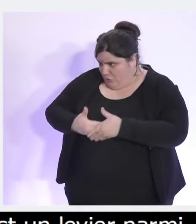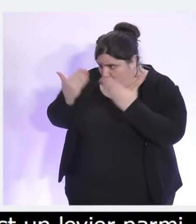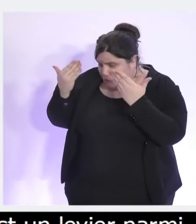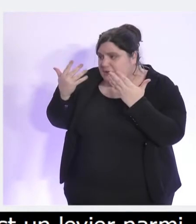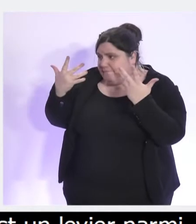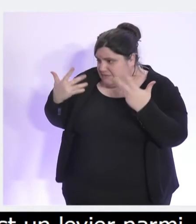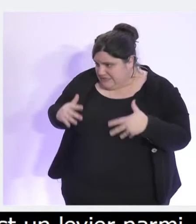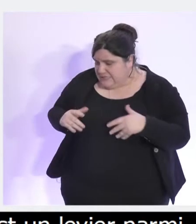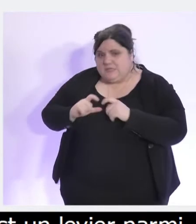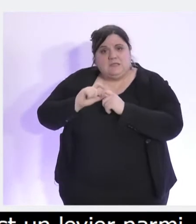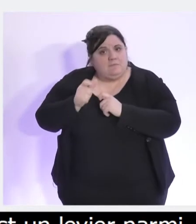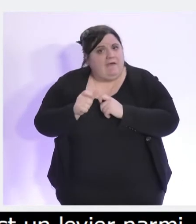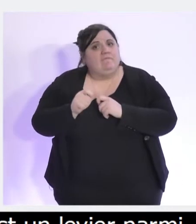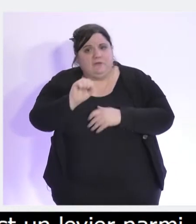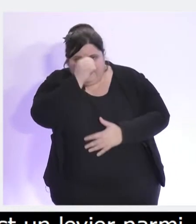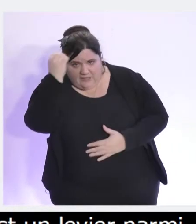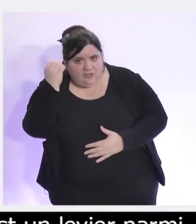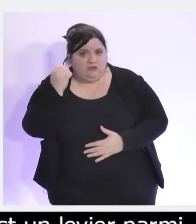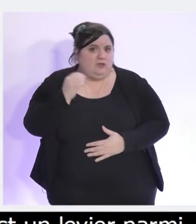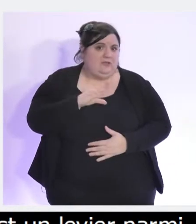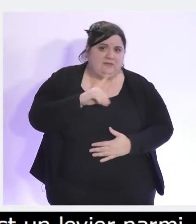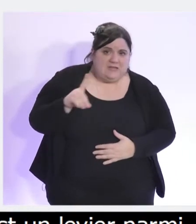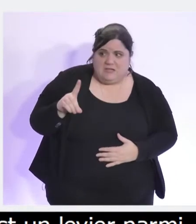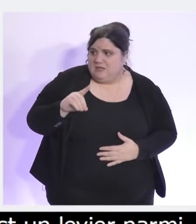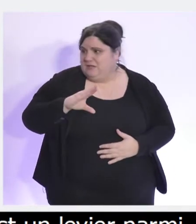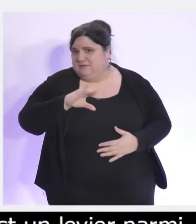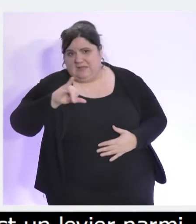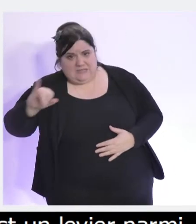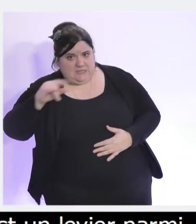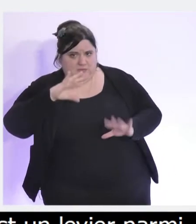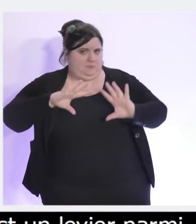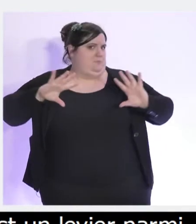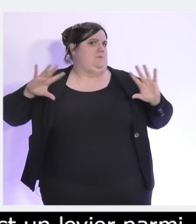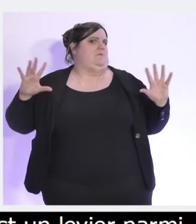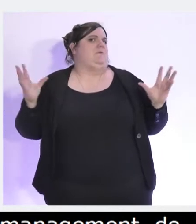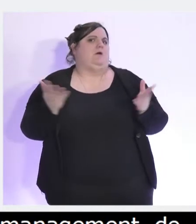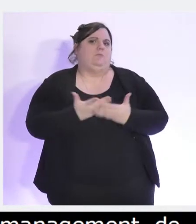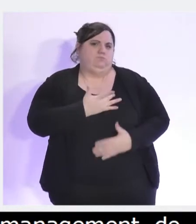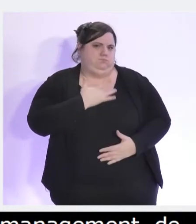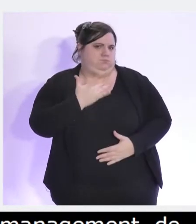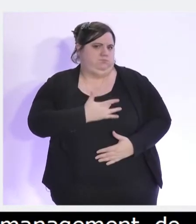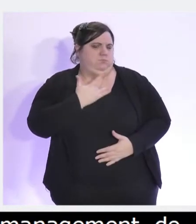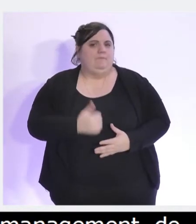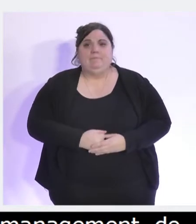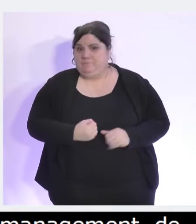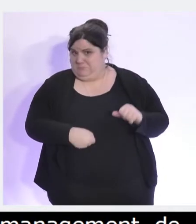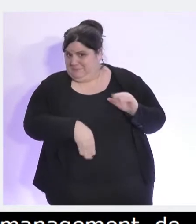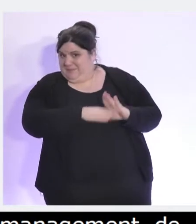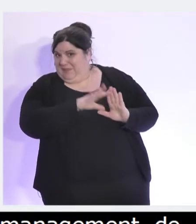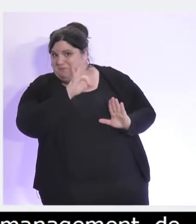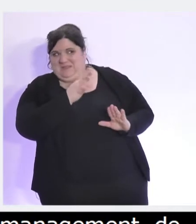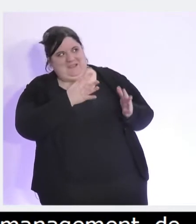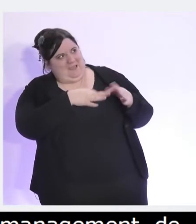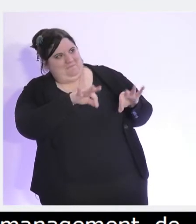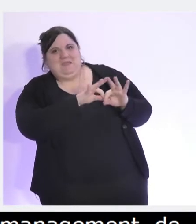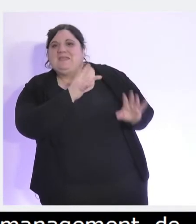this can lead to stages and contracts. So I think that it really is a true lever, and this is why I think, and I've always said